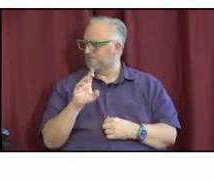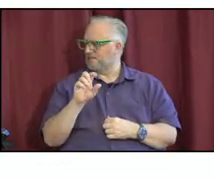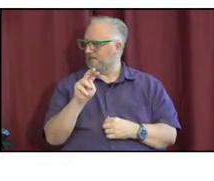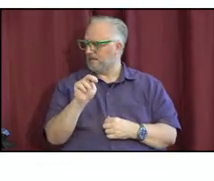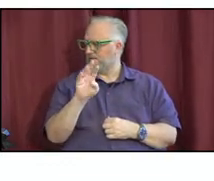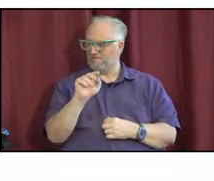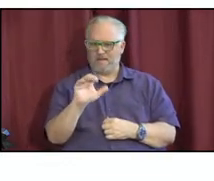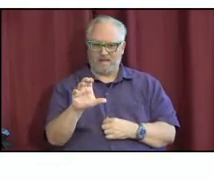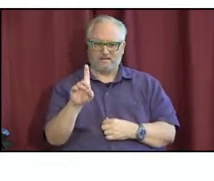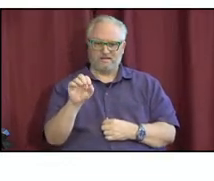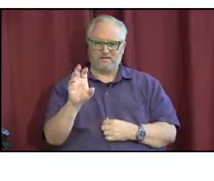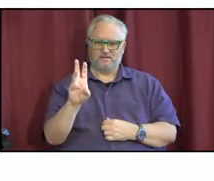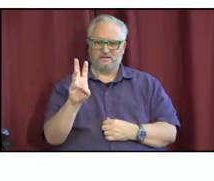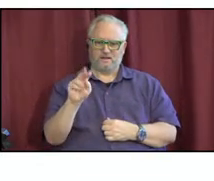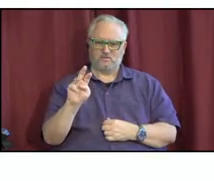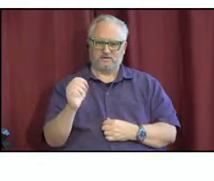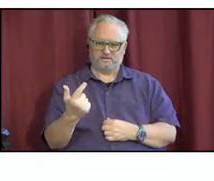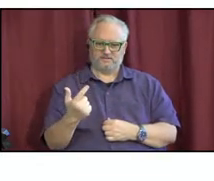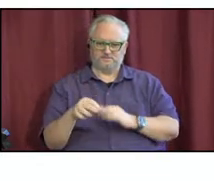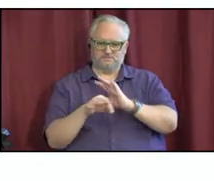McLean Mac Downing,